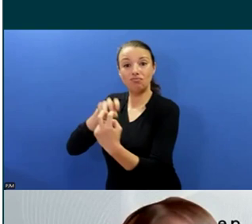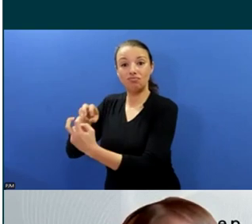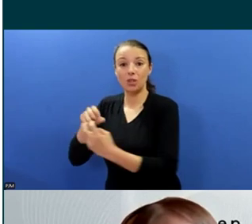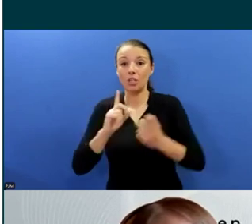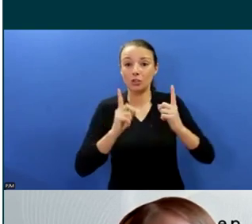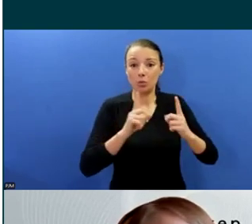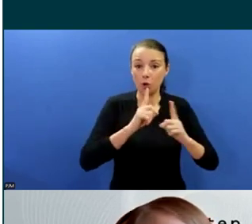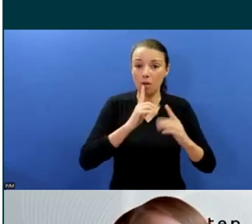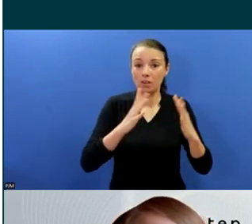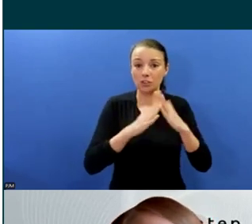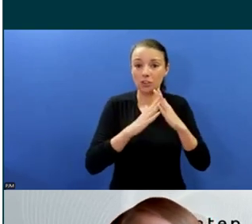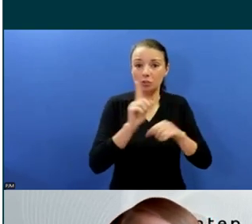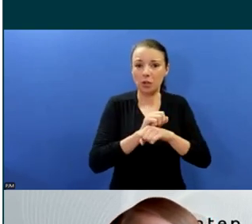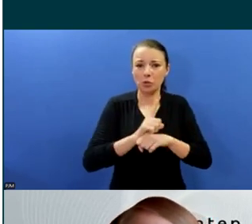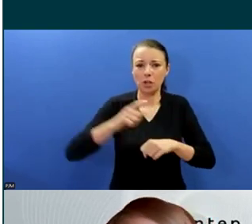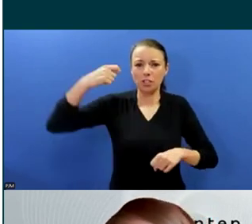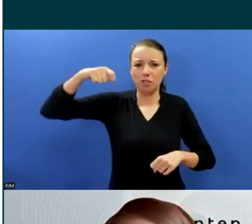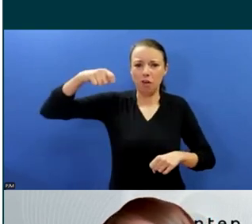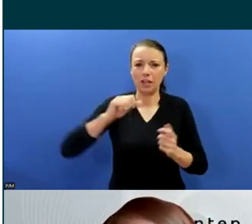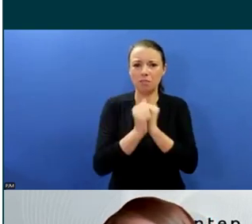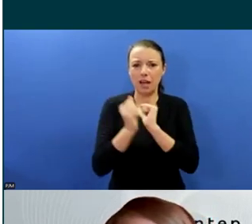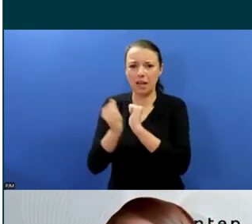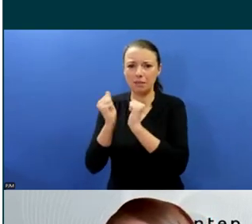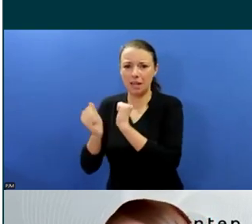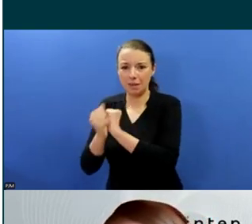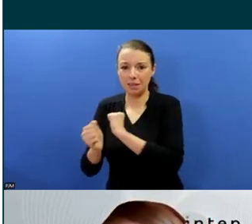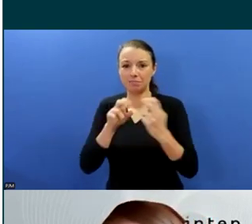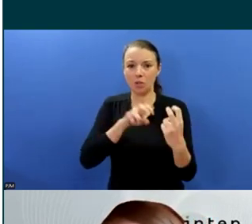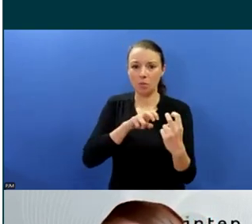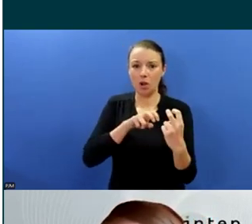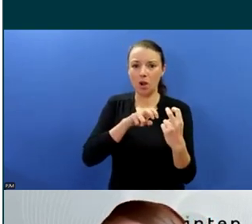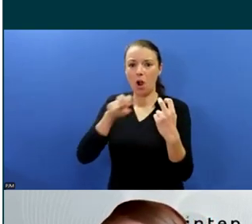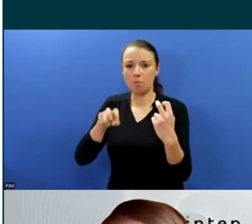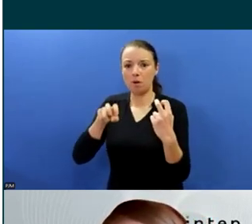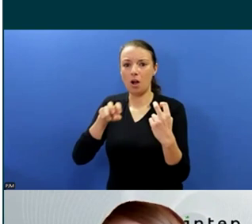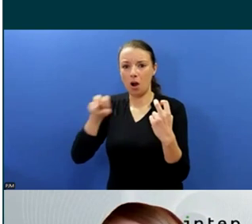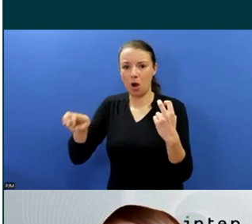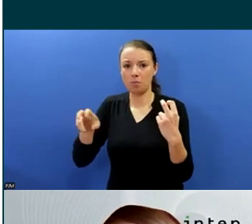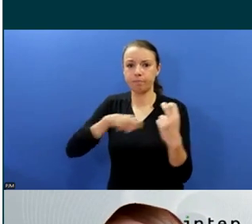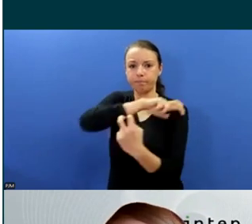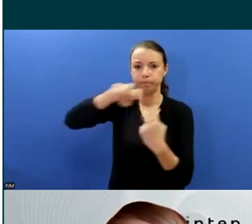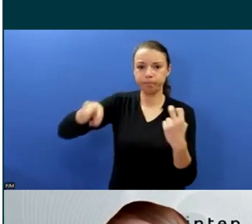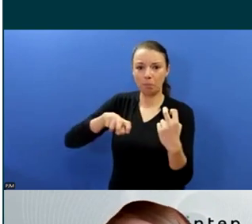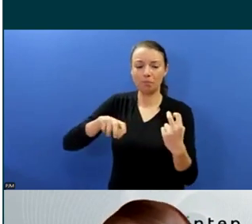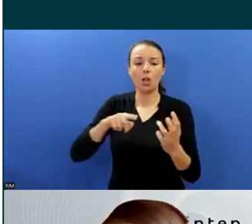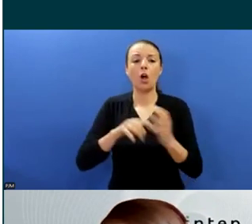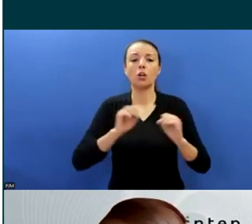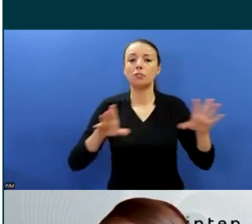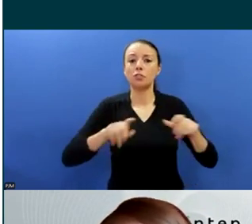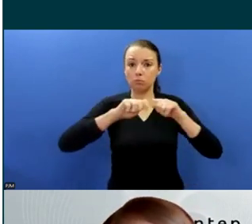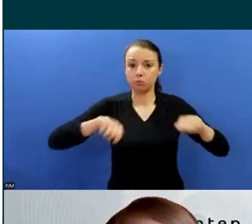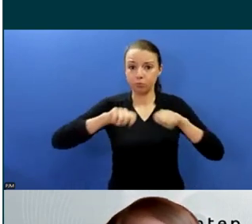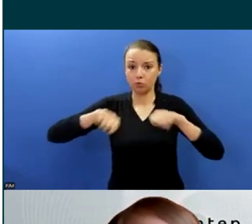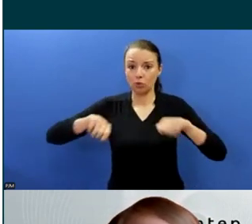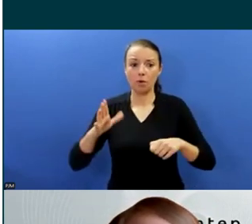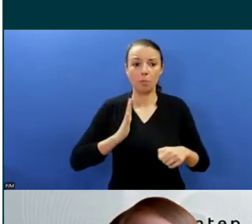turn. And of course, there were breaks in between, allowing the owners to reflect on and compare what had been discussed.